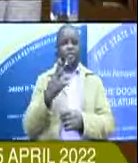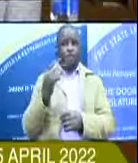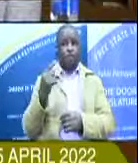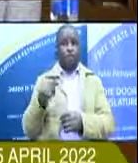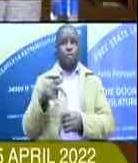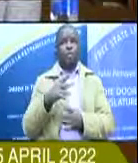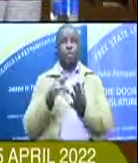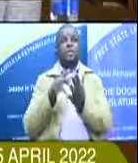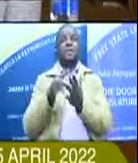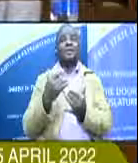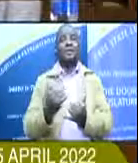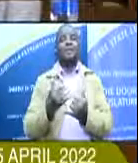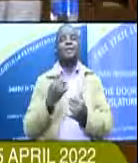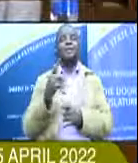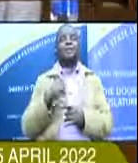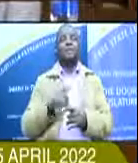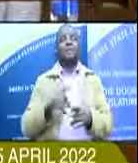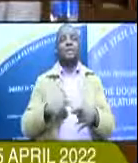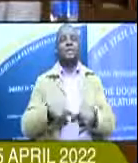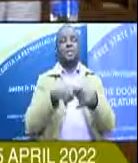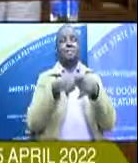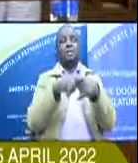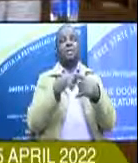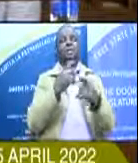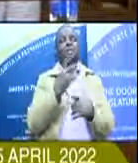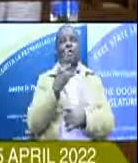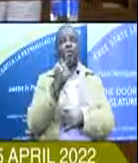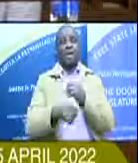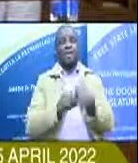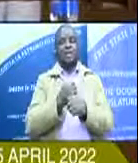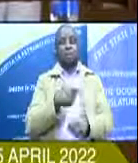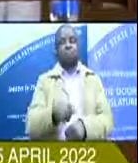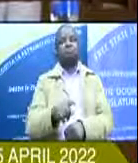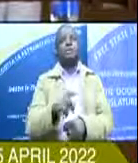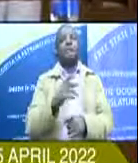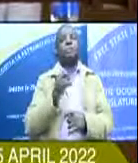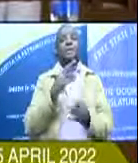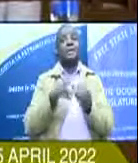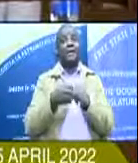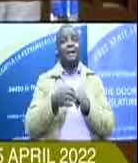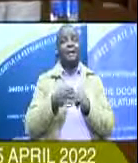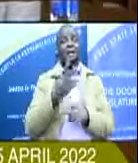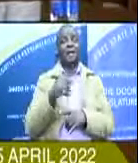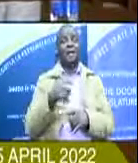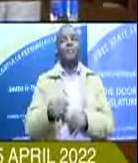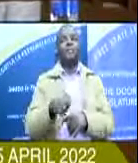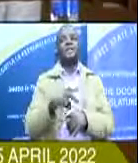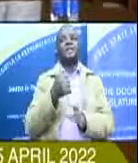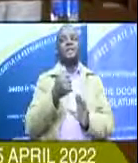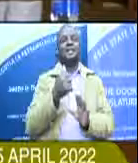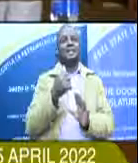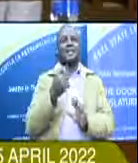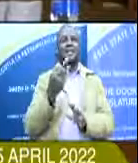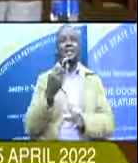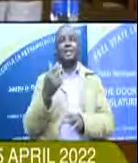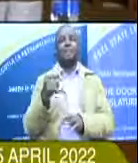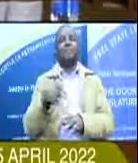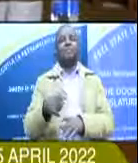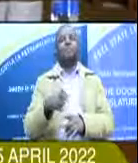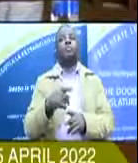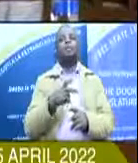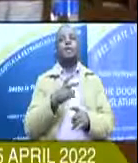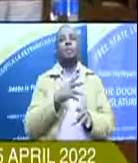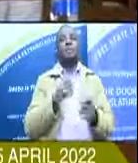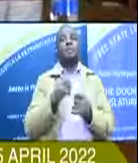5,252 posts are currently frozen. In this financial year, we will endeavor to fill the 637 active vacant